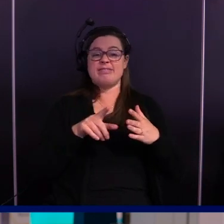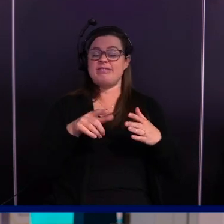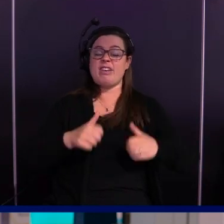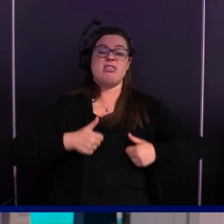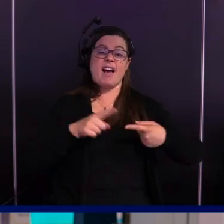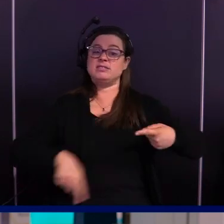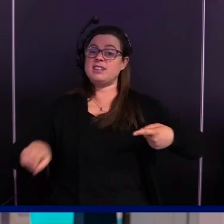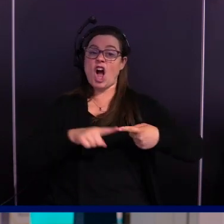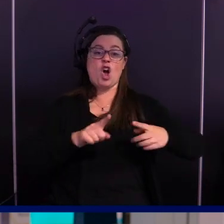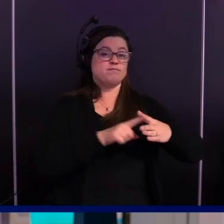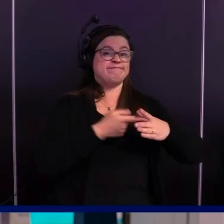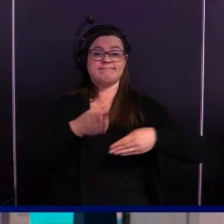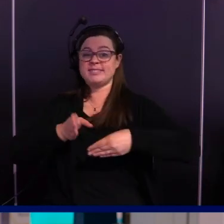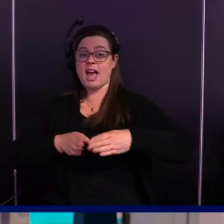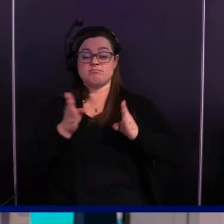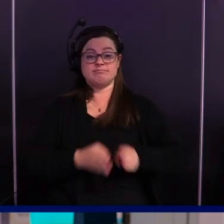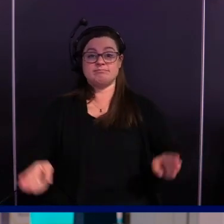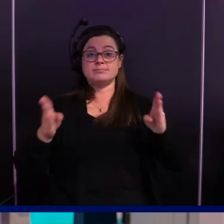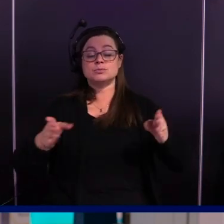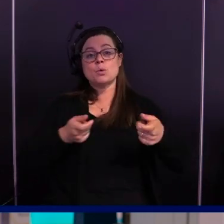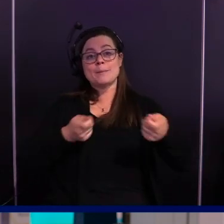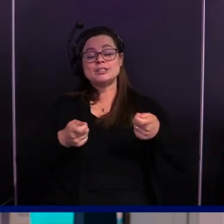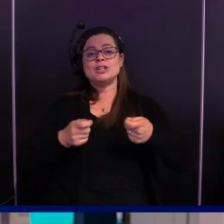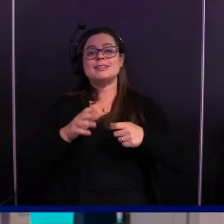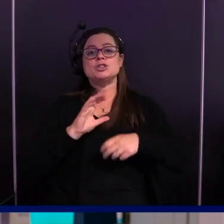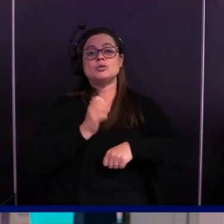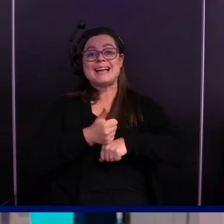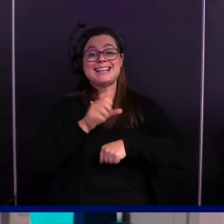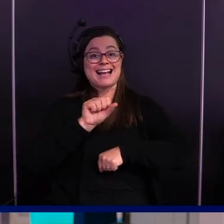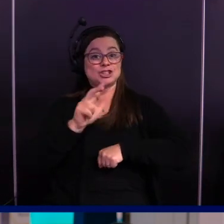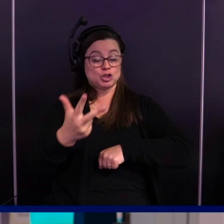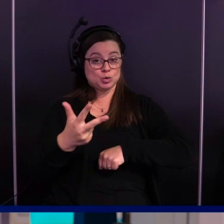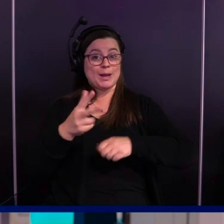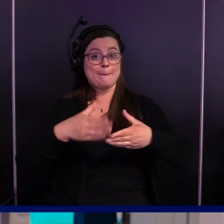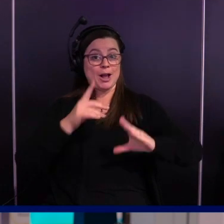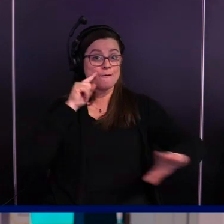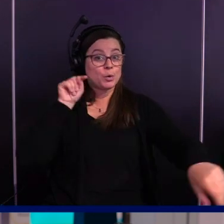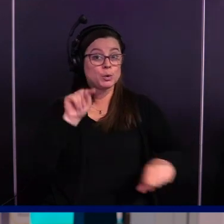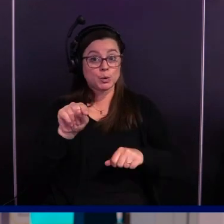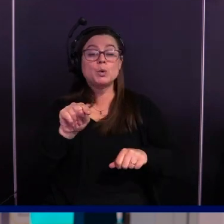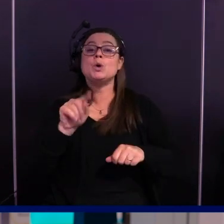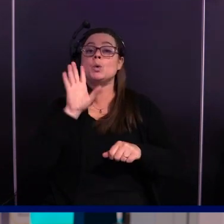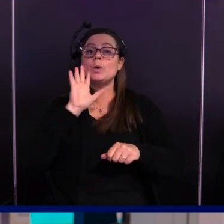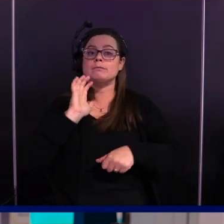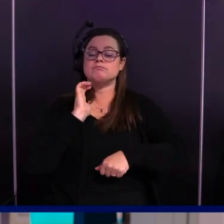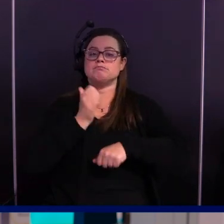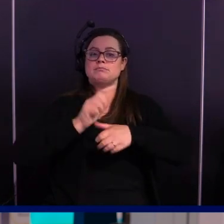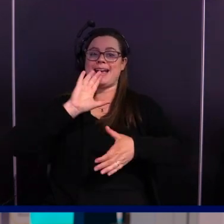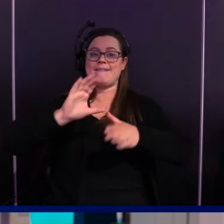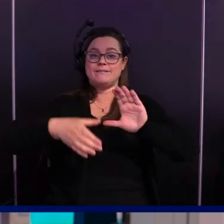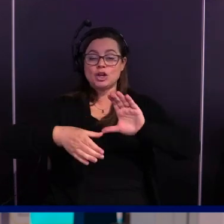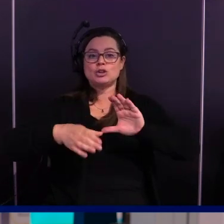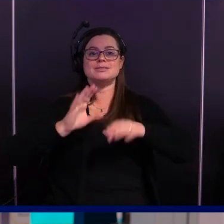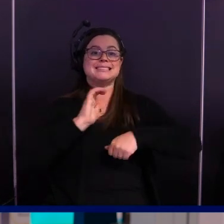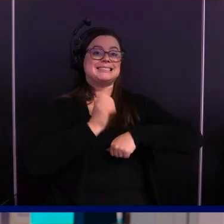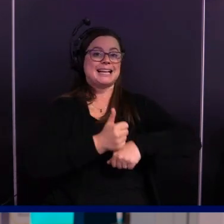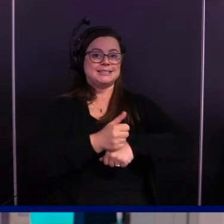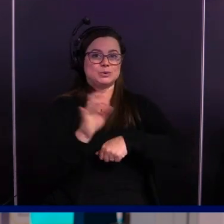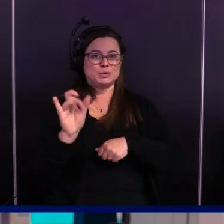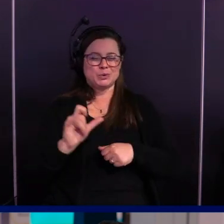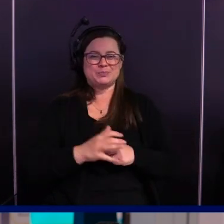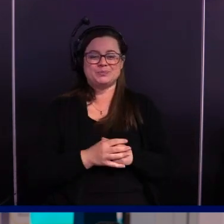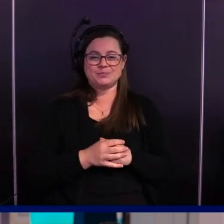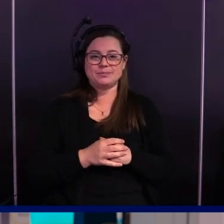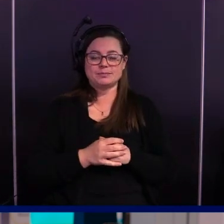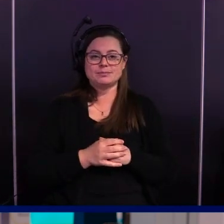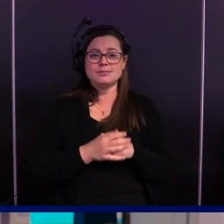And it create a S3 bucket on behalf you, and it will configure retention settings also, right? And